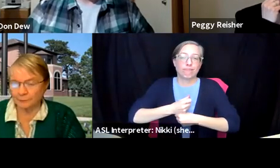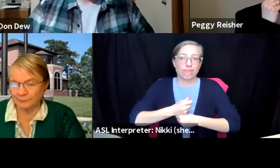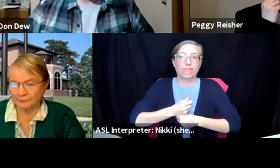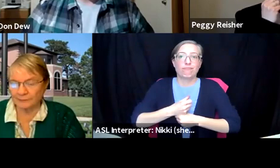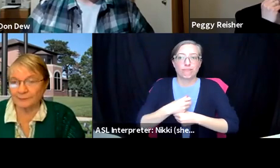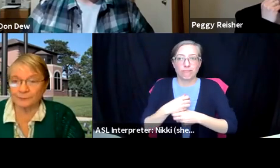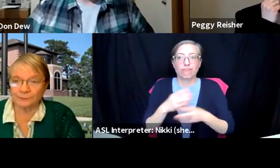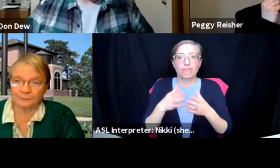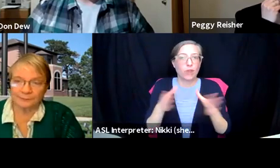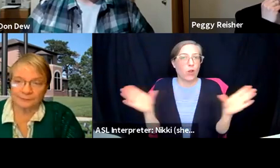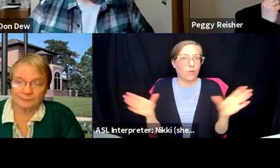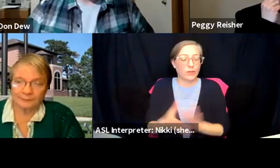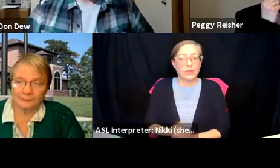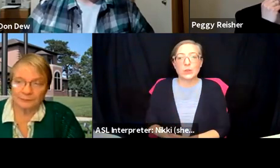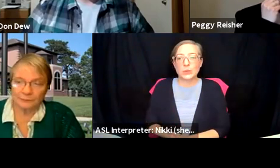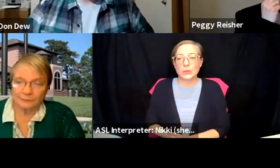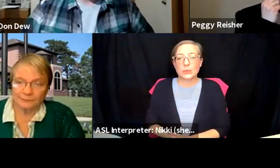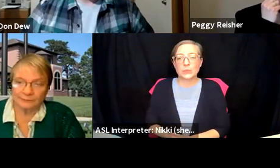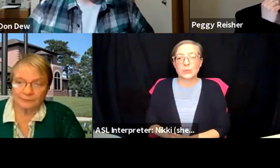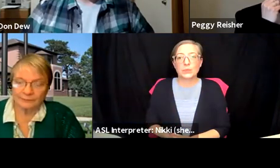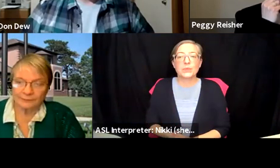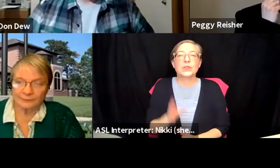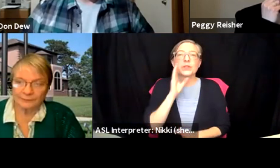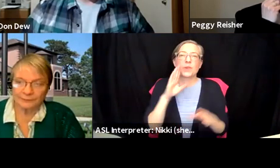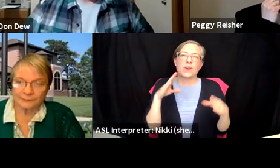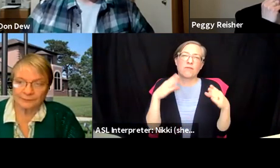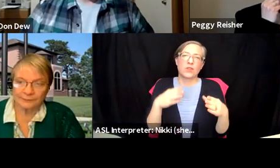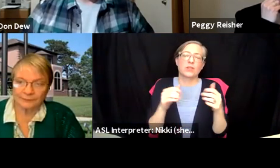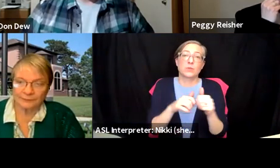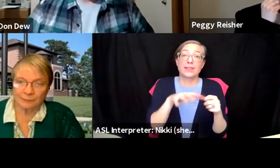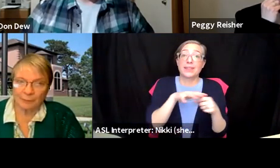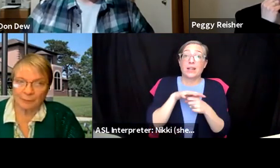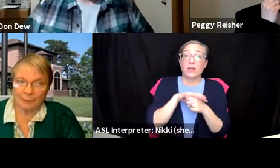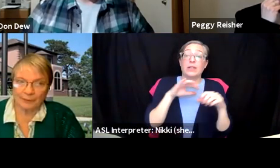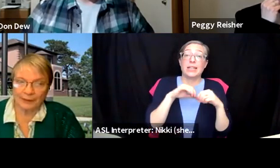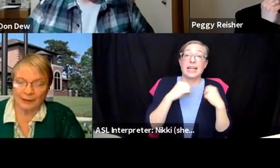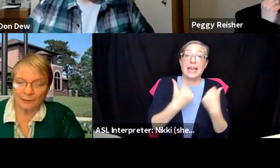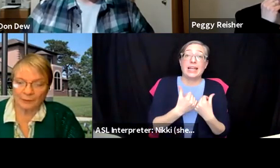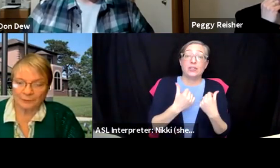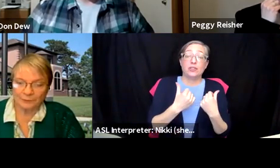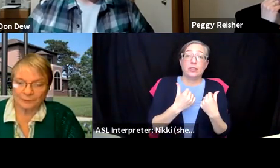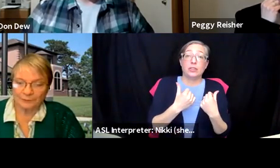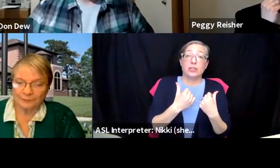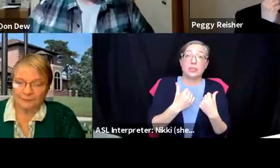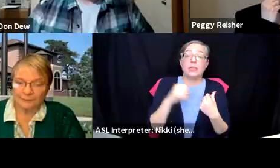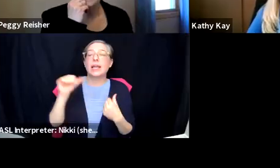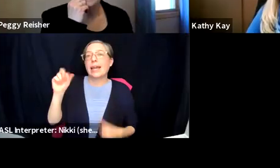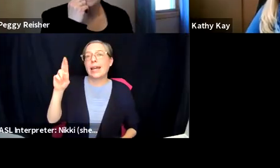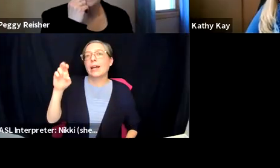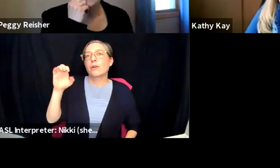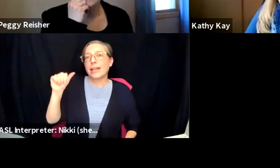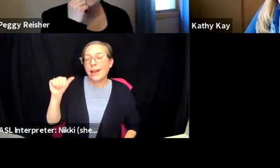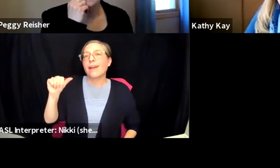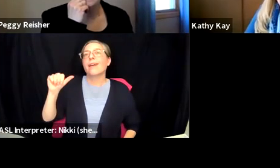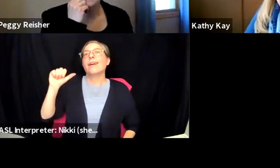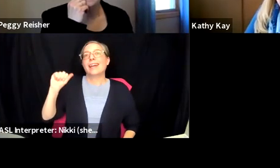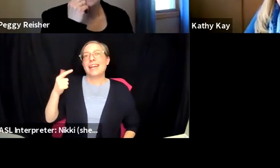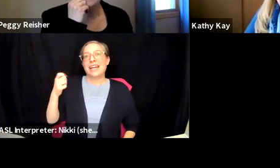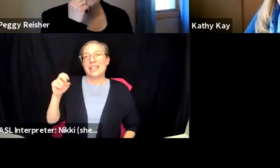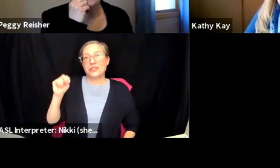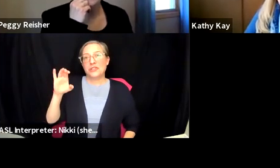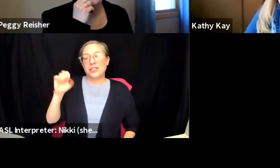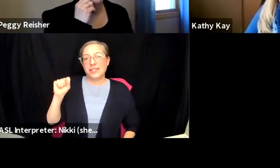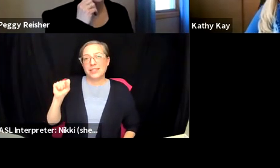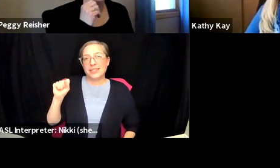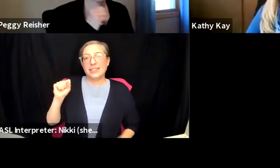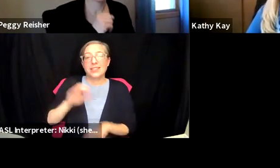on where we are with the Area Agencies on Aging and what our role has been so far. Like I said earlier,